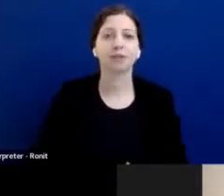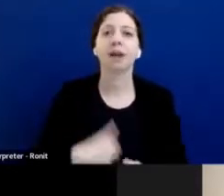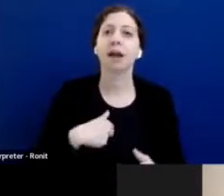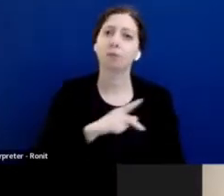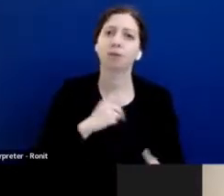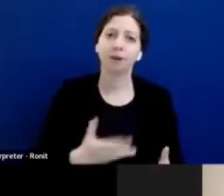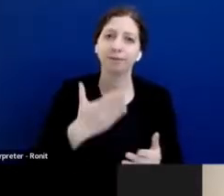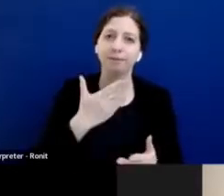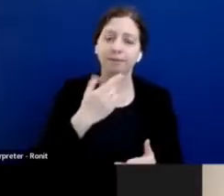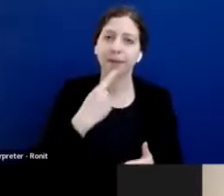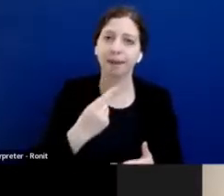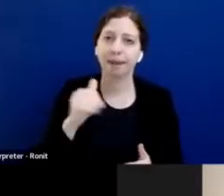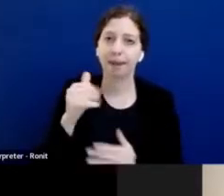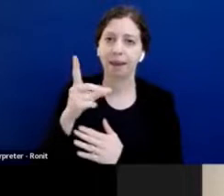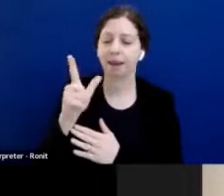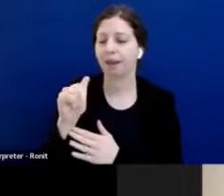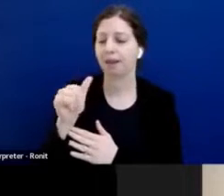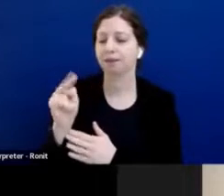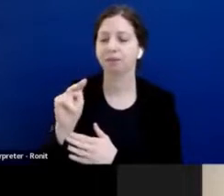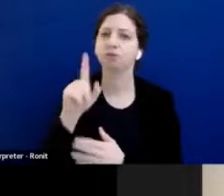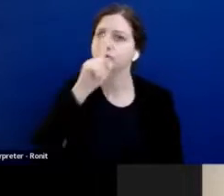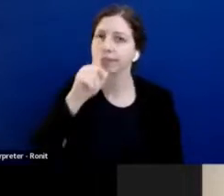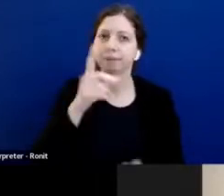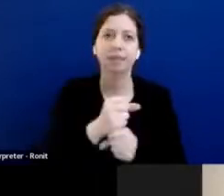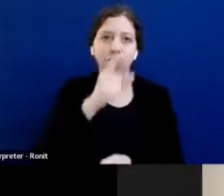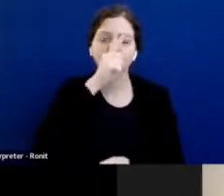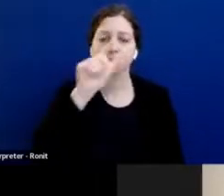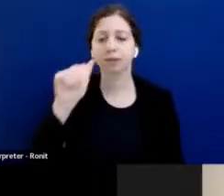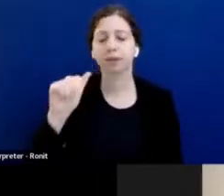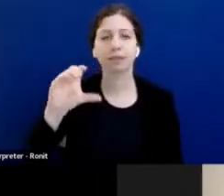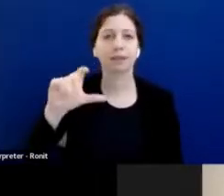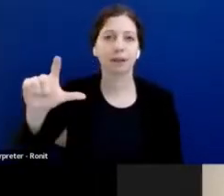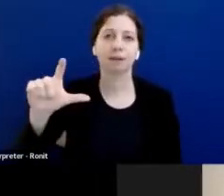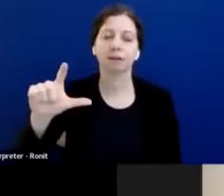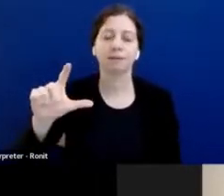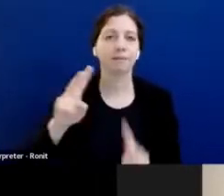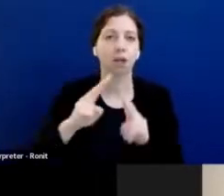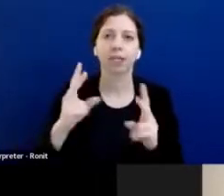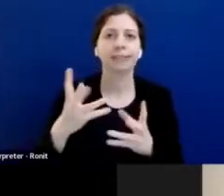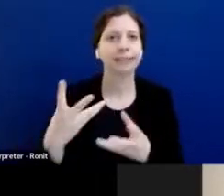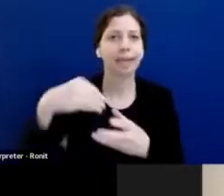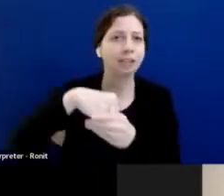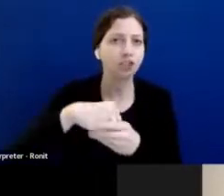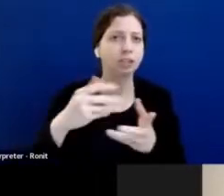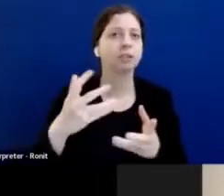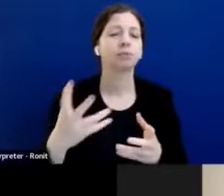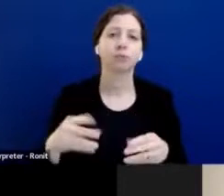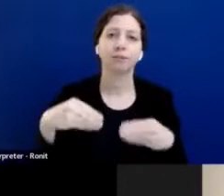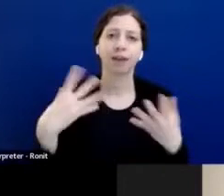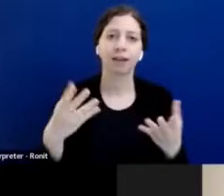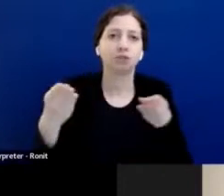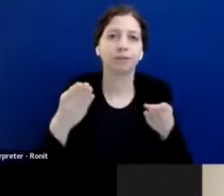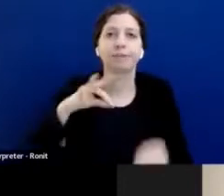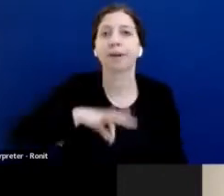say, Alison has really made sure that ACL has been very engaging in providing service and benefit to